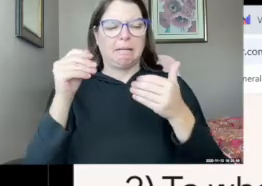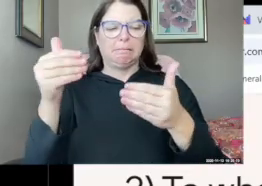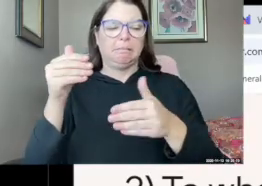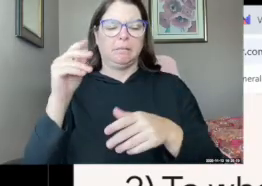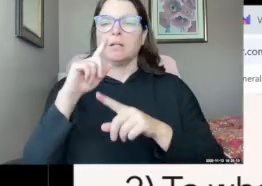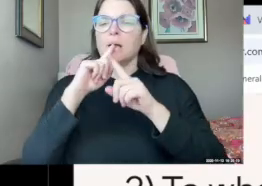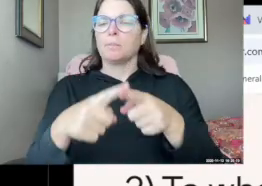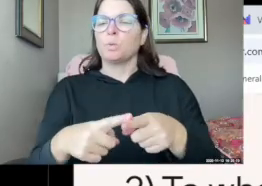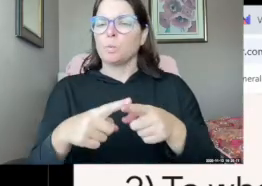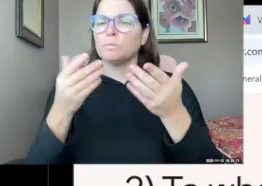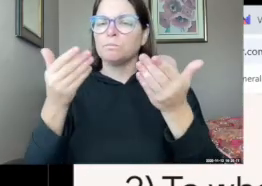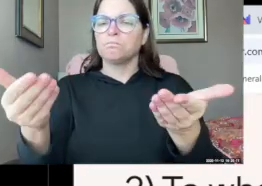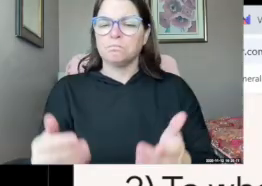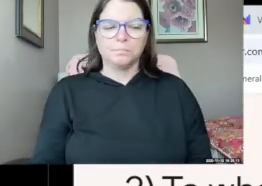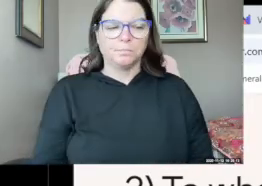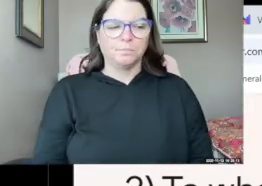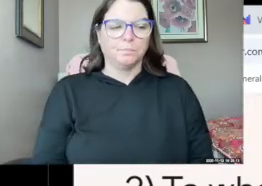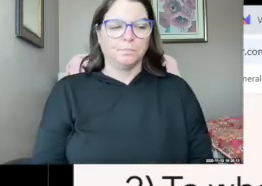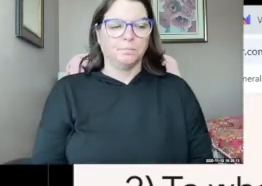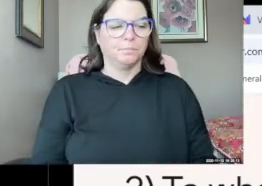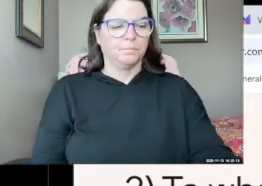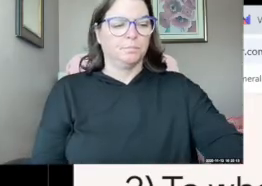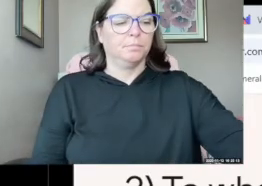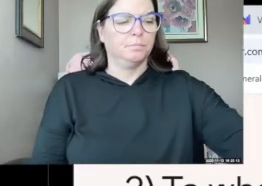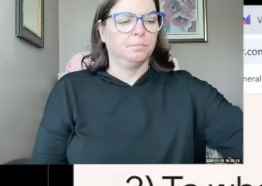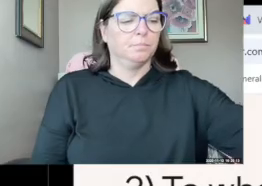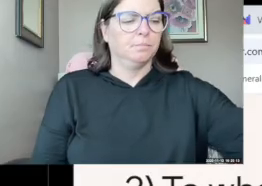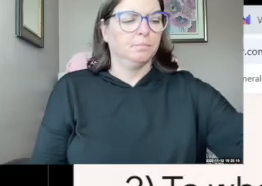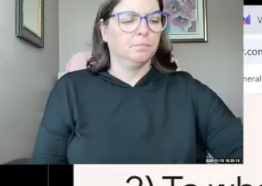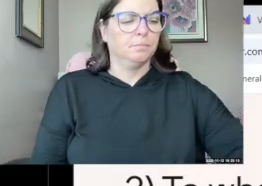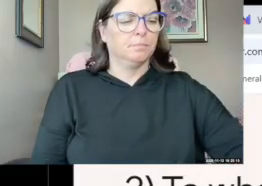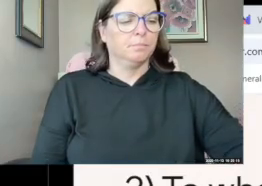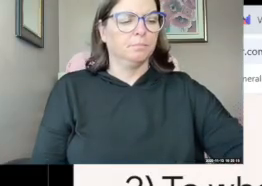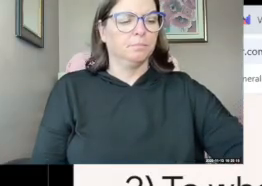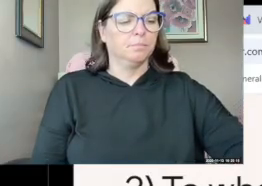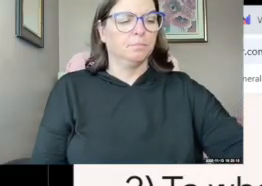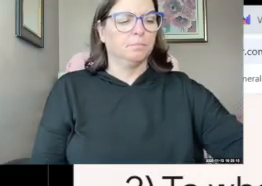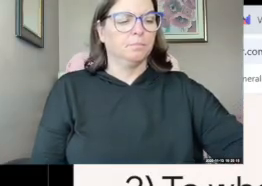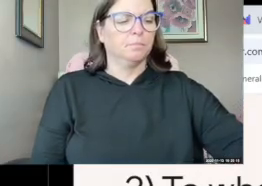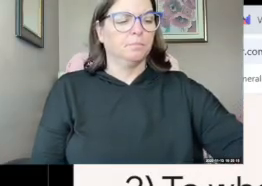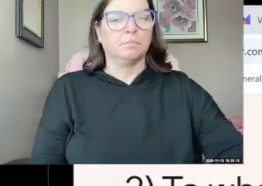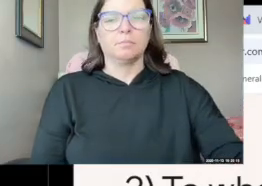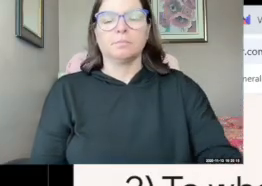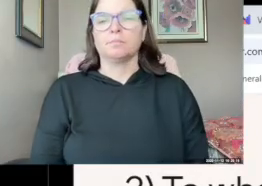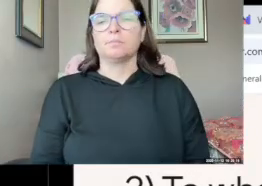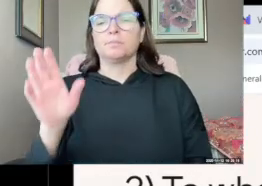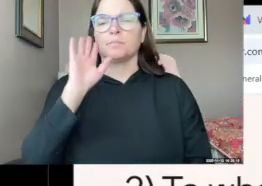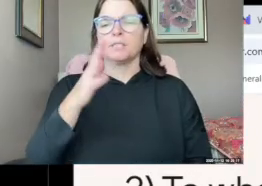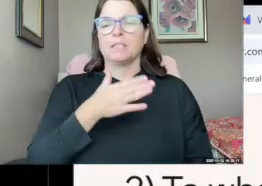should be able to unmute yourself. Please go ahead and let us know if you have an affiliation before you start talking. Go ahead.